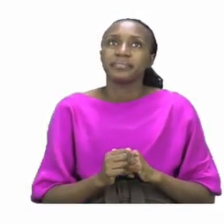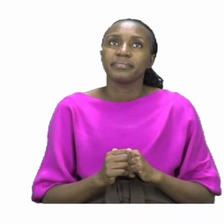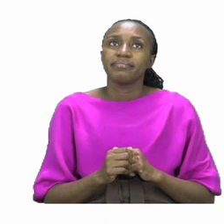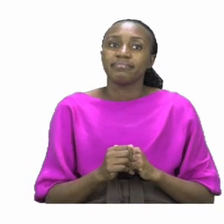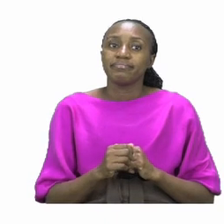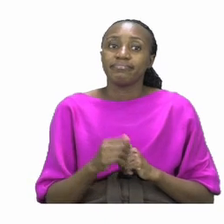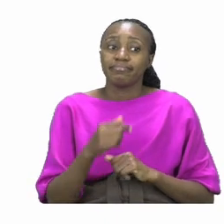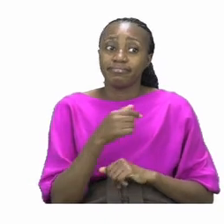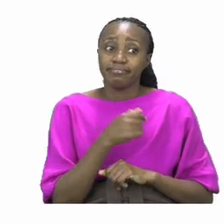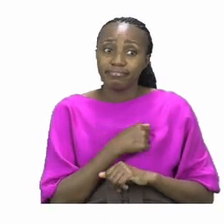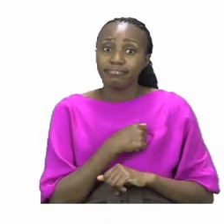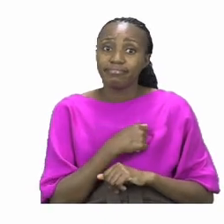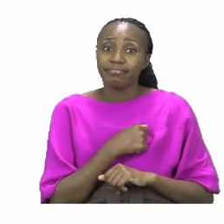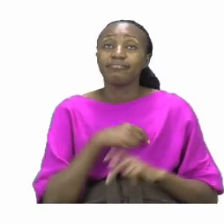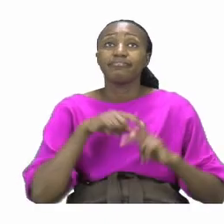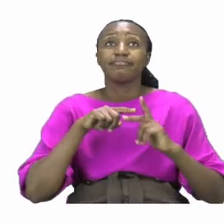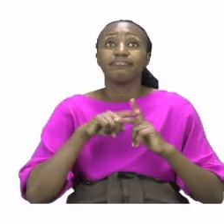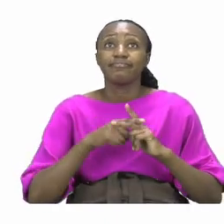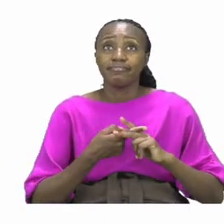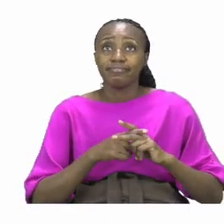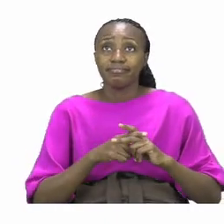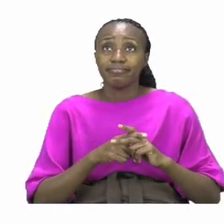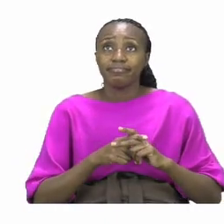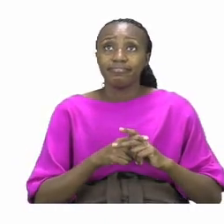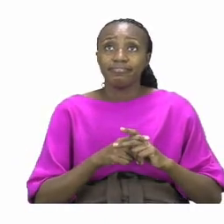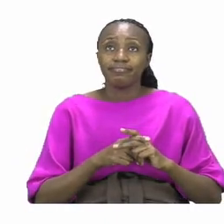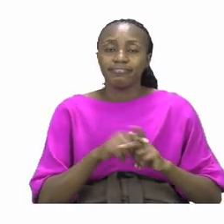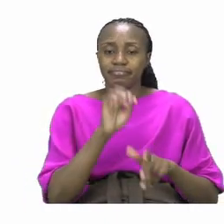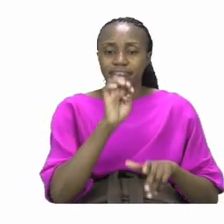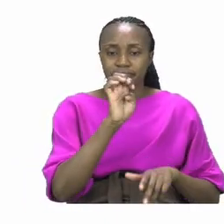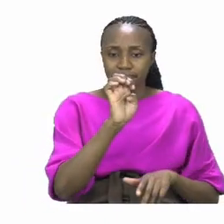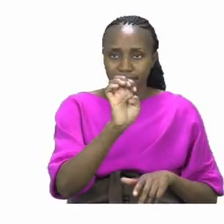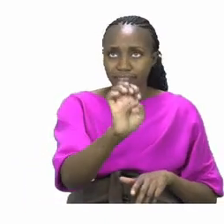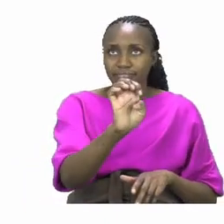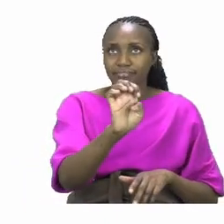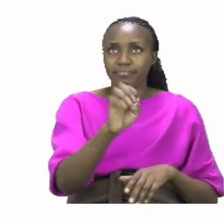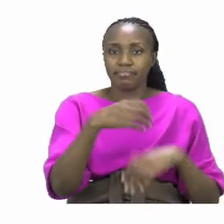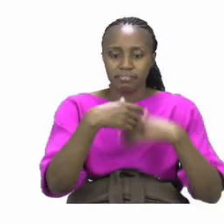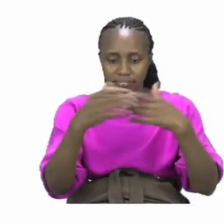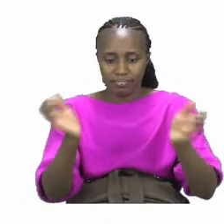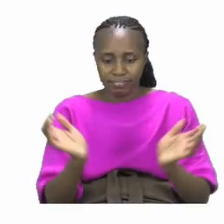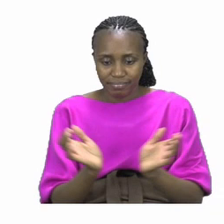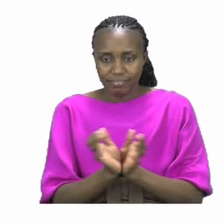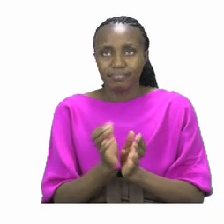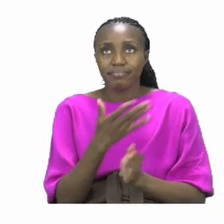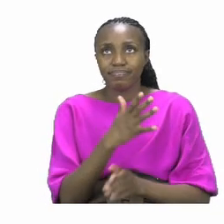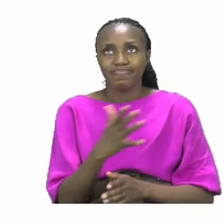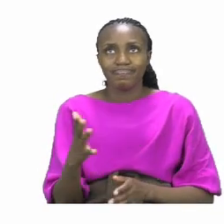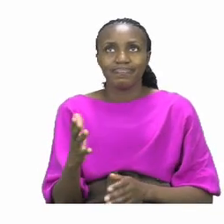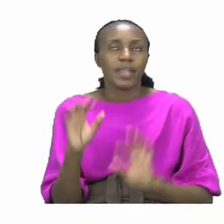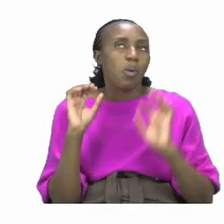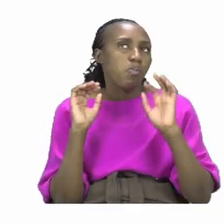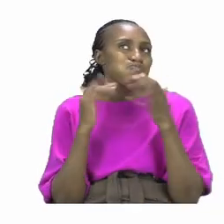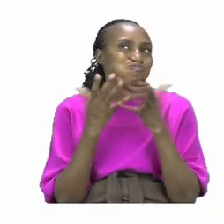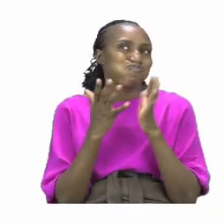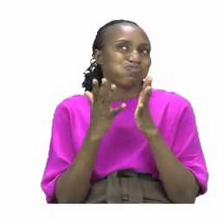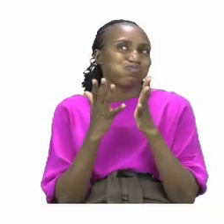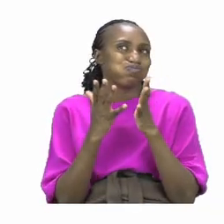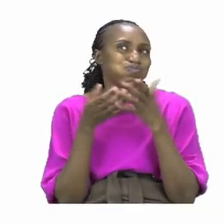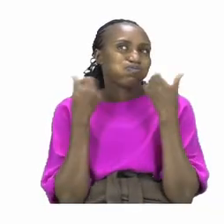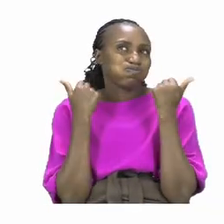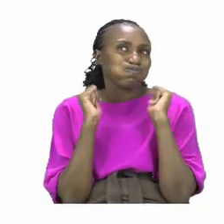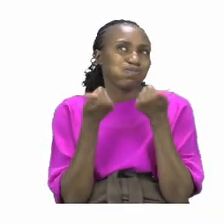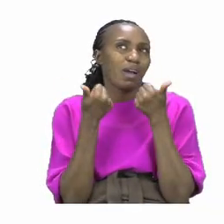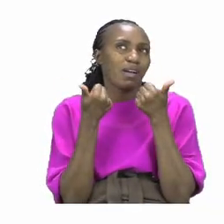She's fixing her sink. Well done. Good